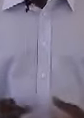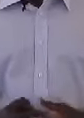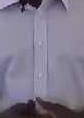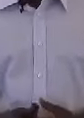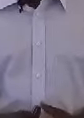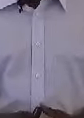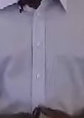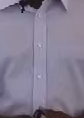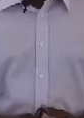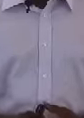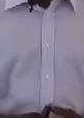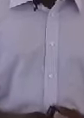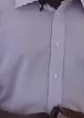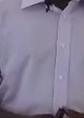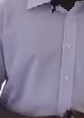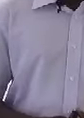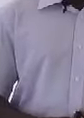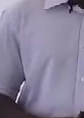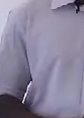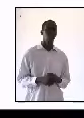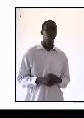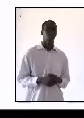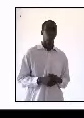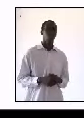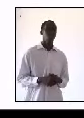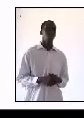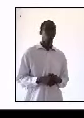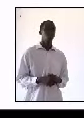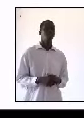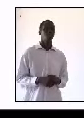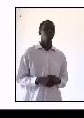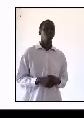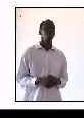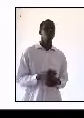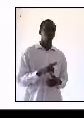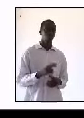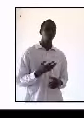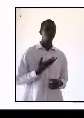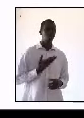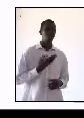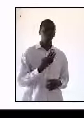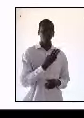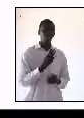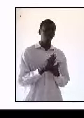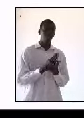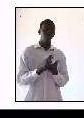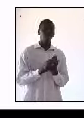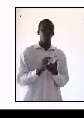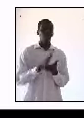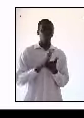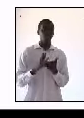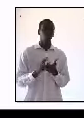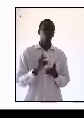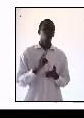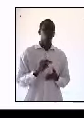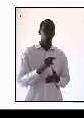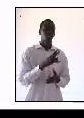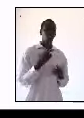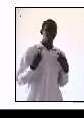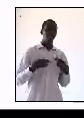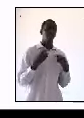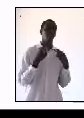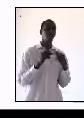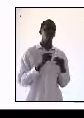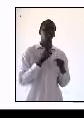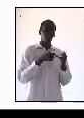act. So now, we are going to be looking at what? A structure of a neuron. We say a neuron consists of